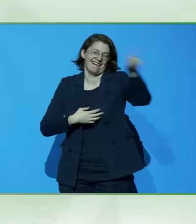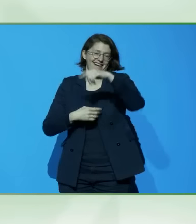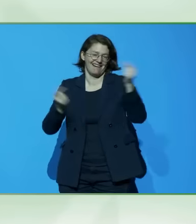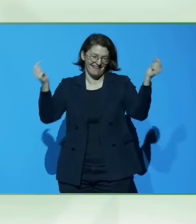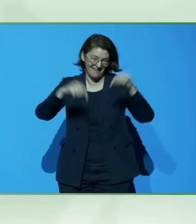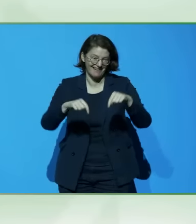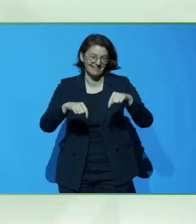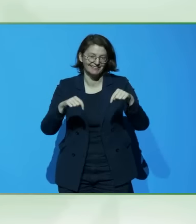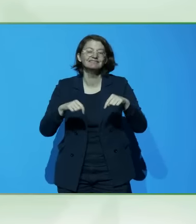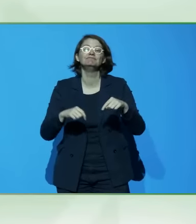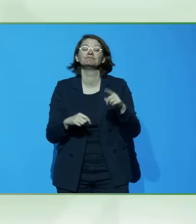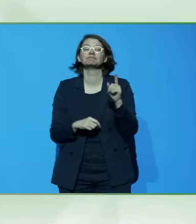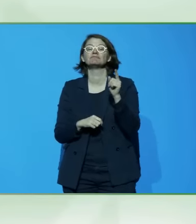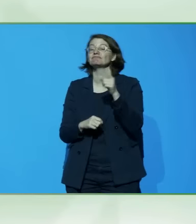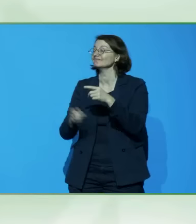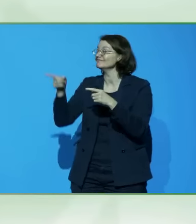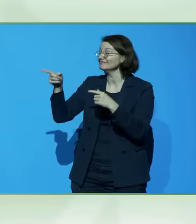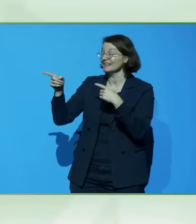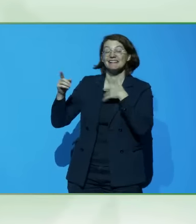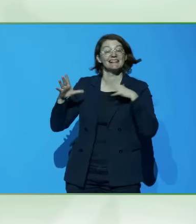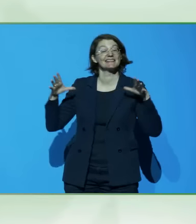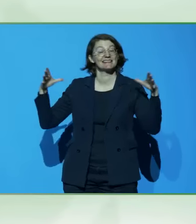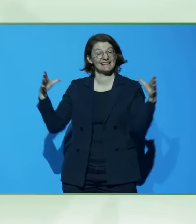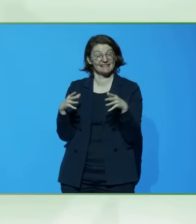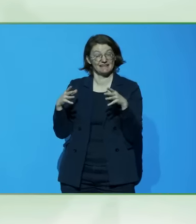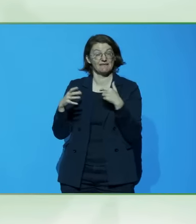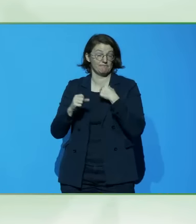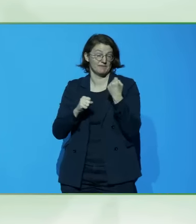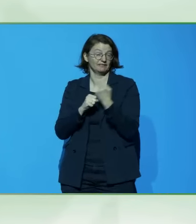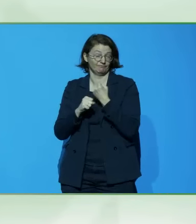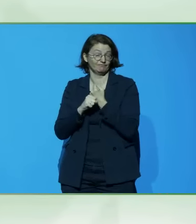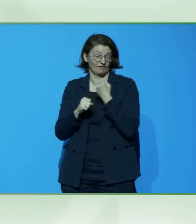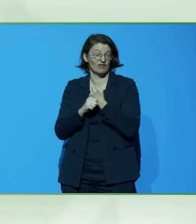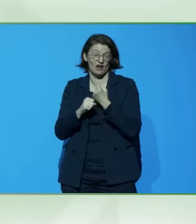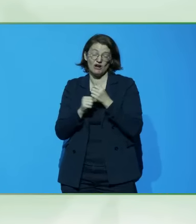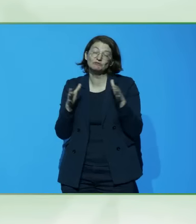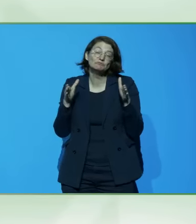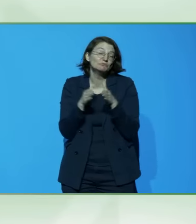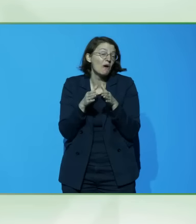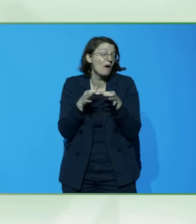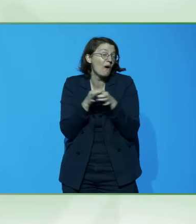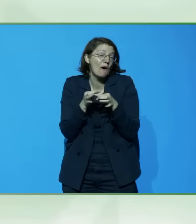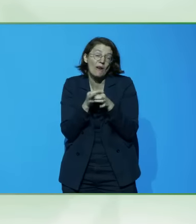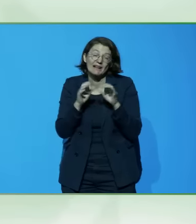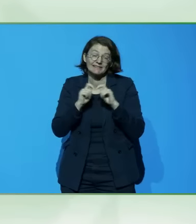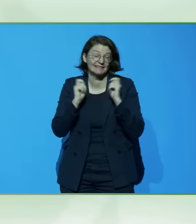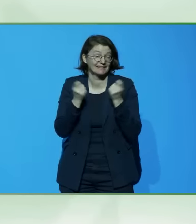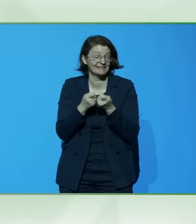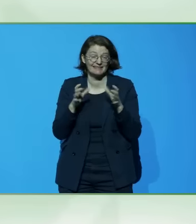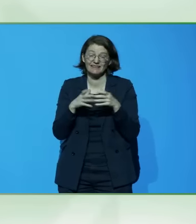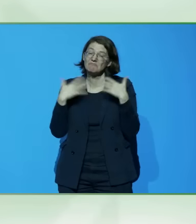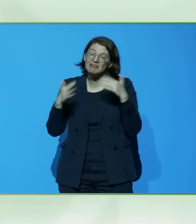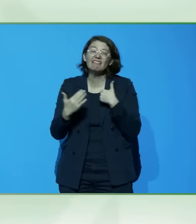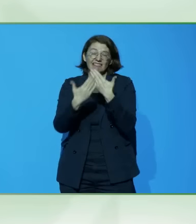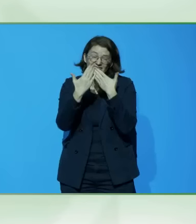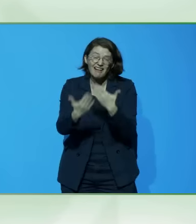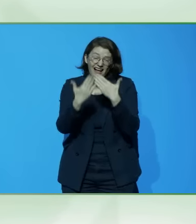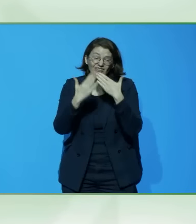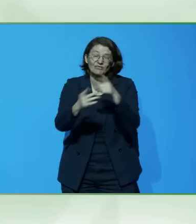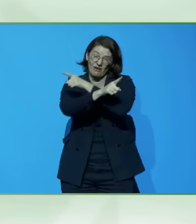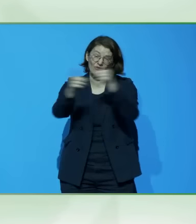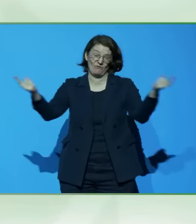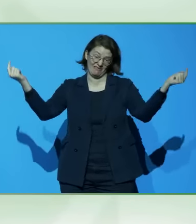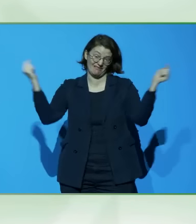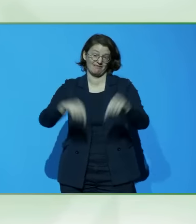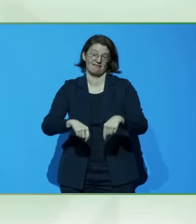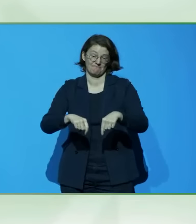truly humbled. We do not take this for granted. So from us, a big, big, big, big thank you. Now,